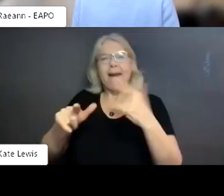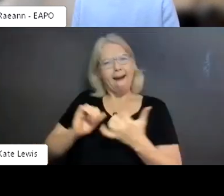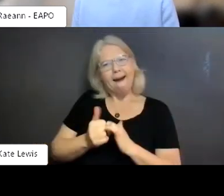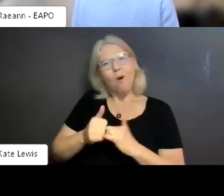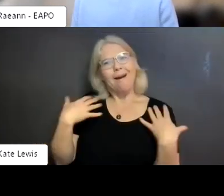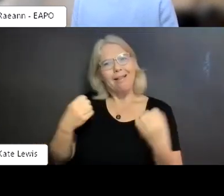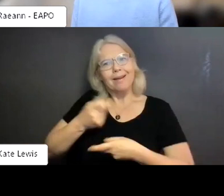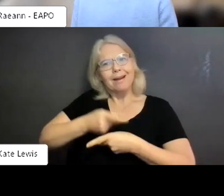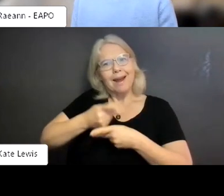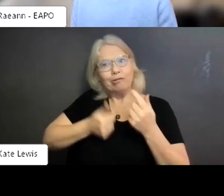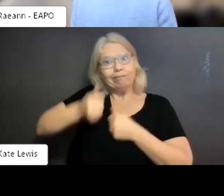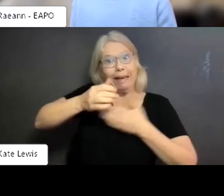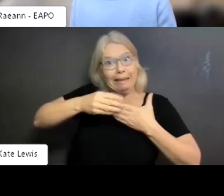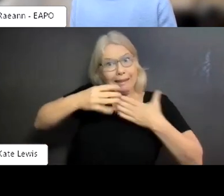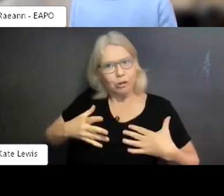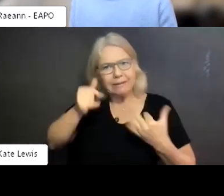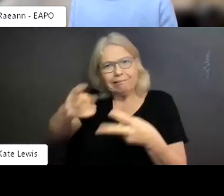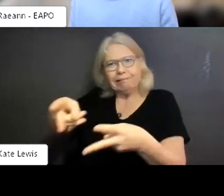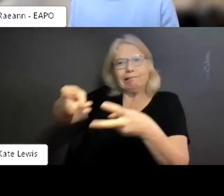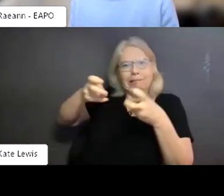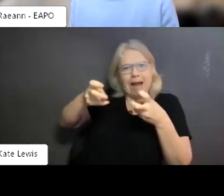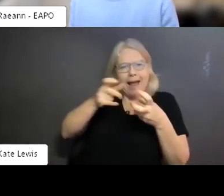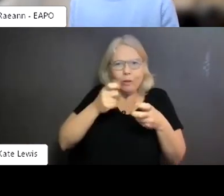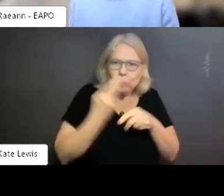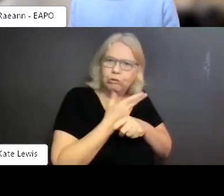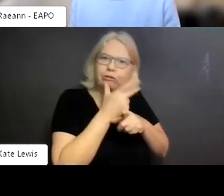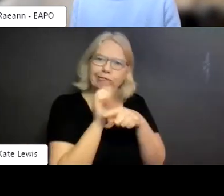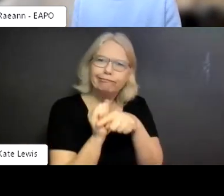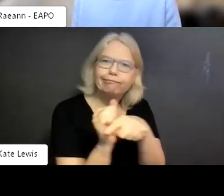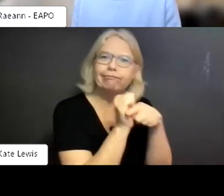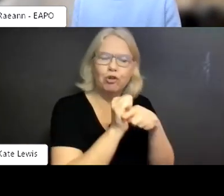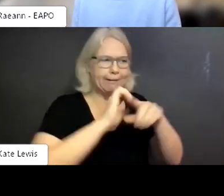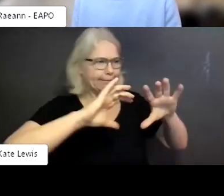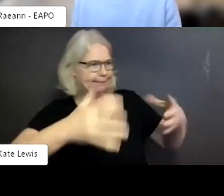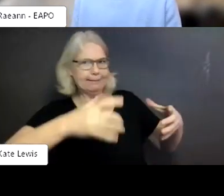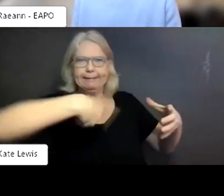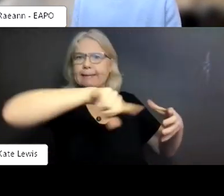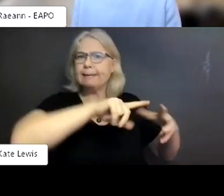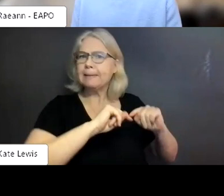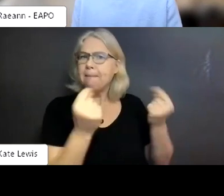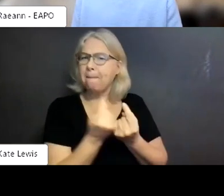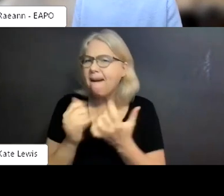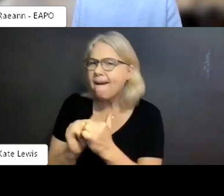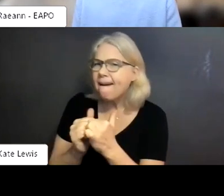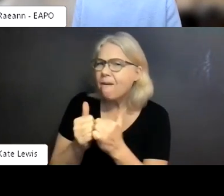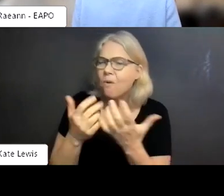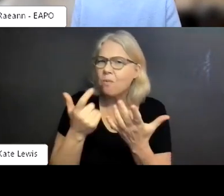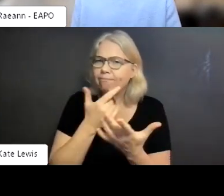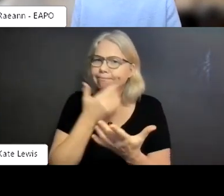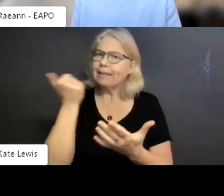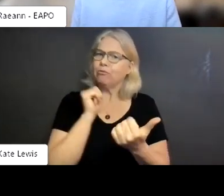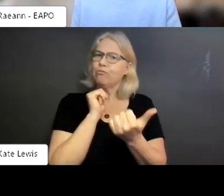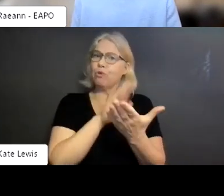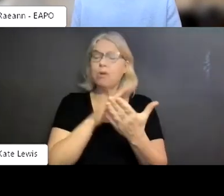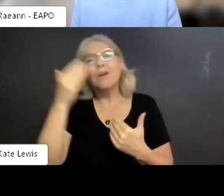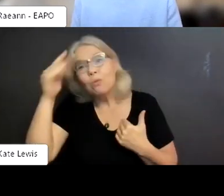those to, you know, maybe approaches that they could use to educate their team members about this? Or I know you mentioned about e-learning is